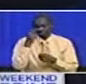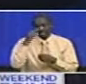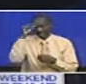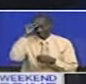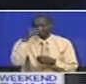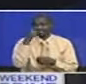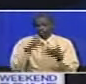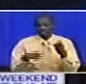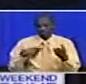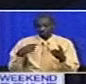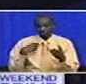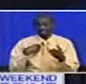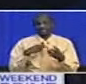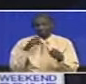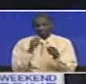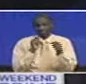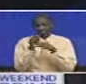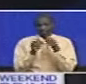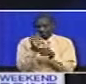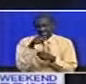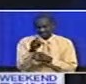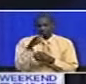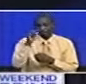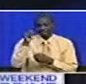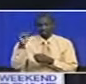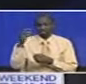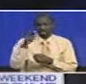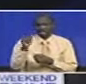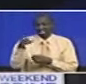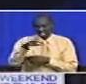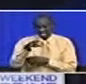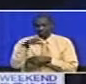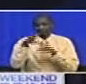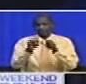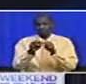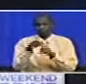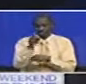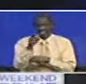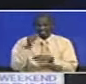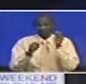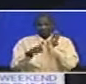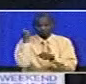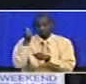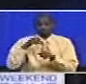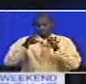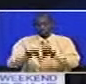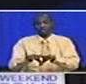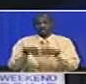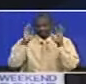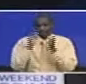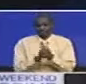now saying they will strike rebel leader Riek Machar's strongholds if his troops refuse to lay down their weapons.